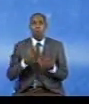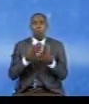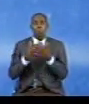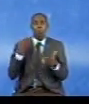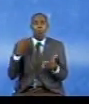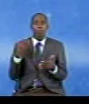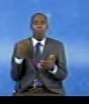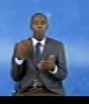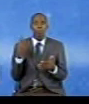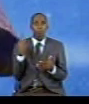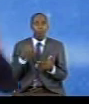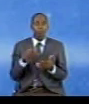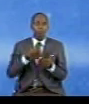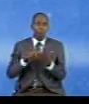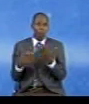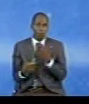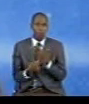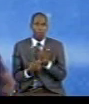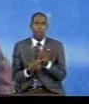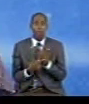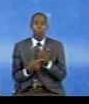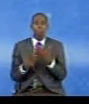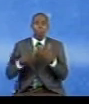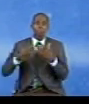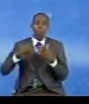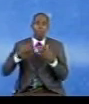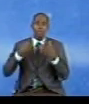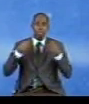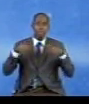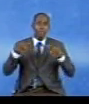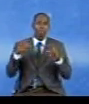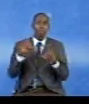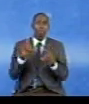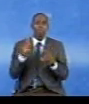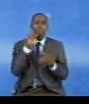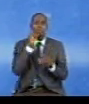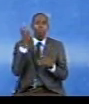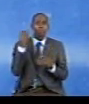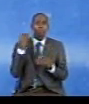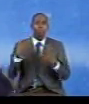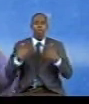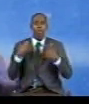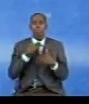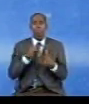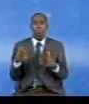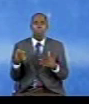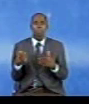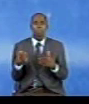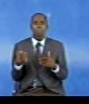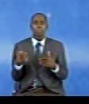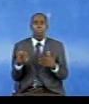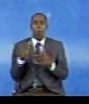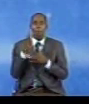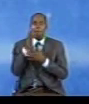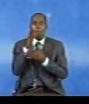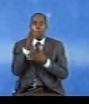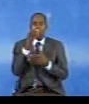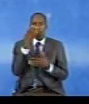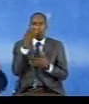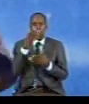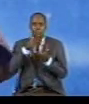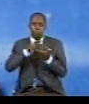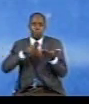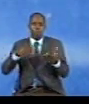before the global crusade was mentioned, I was having a part of my body as if it wanted